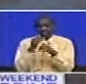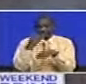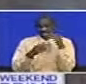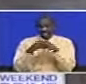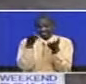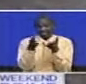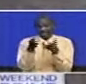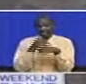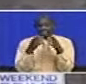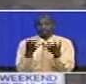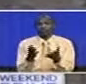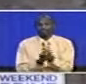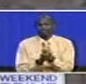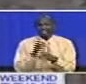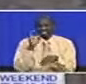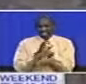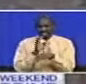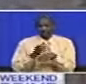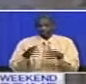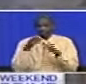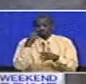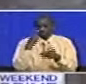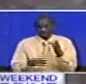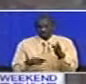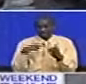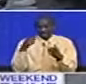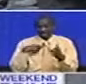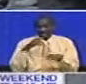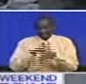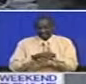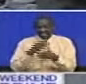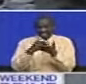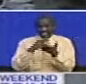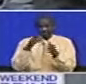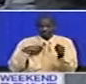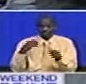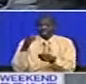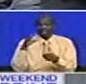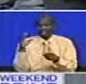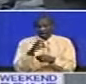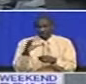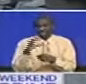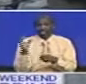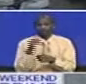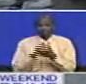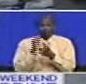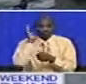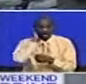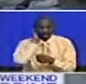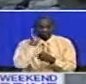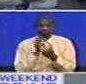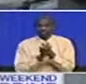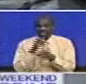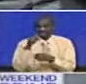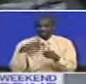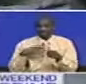under construction. Church officials, however, claimed they leased the land from the County Council of Moranga. The residents, on